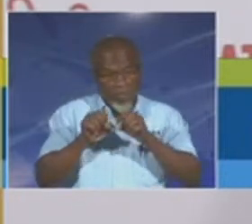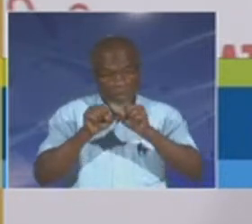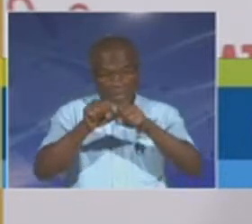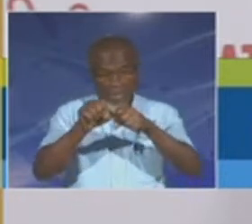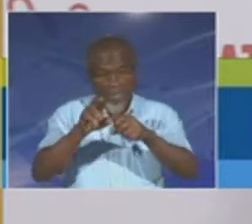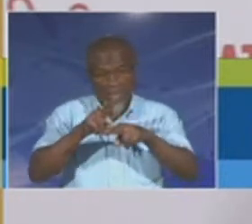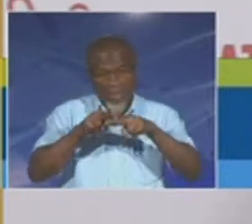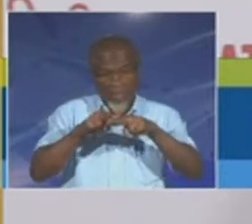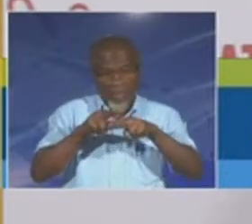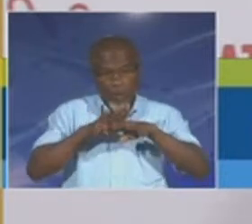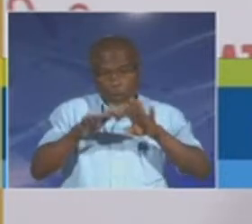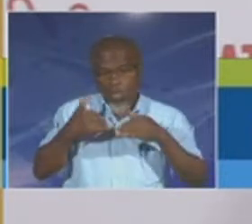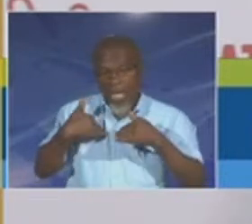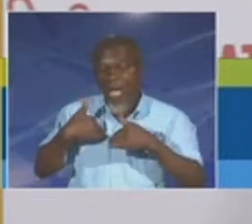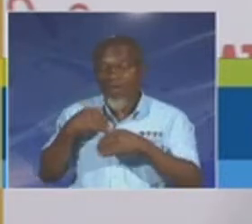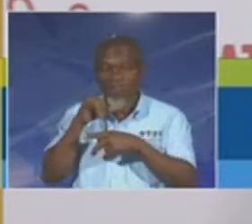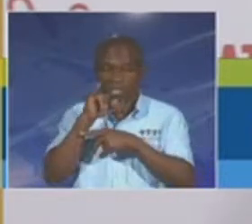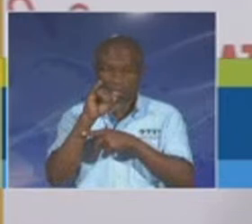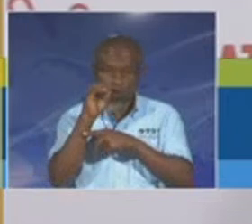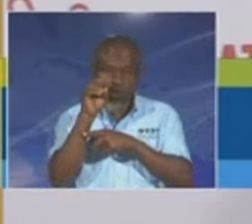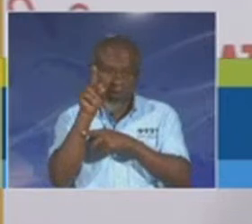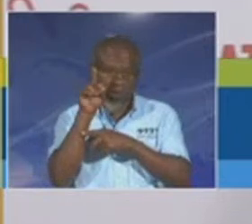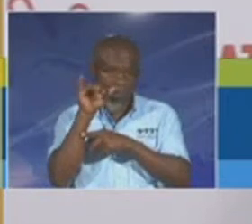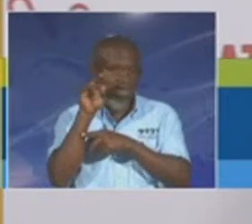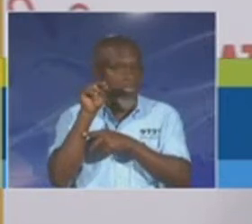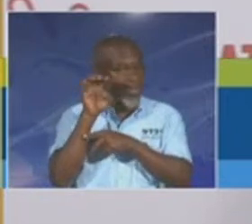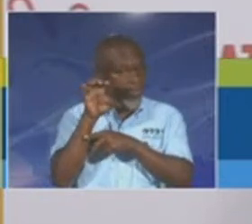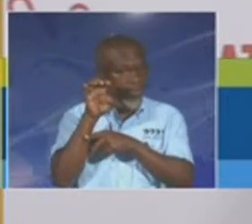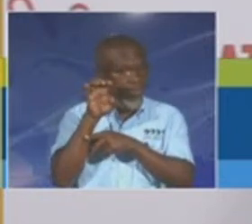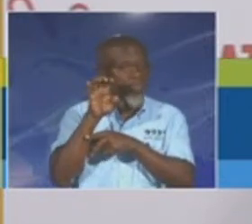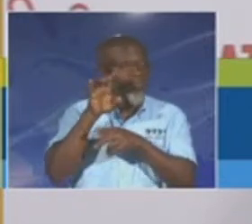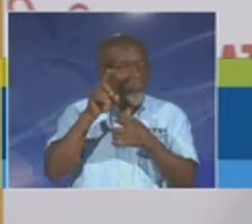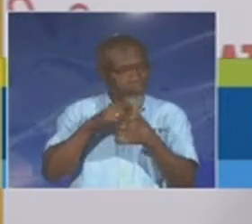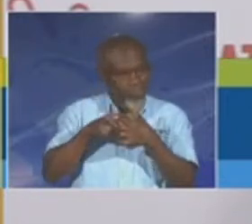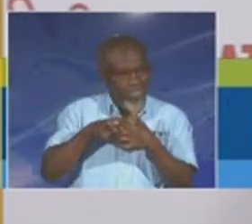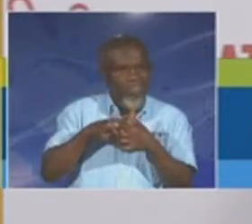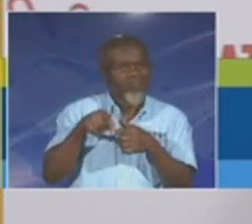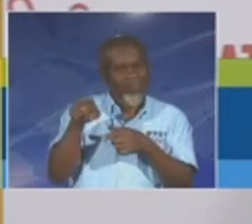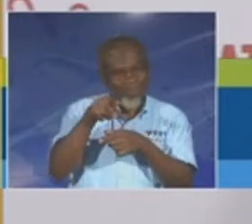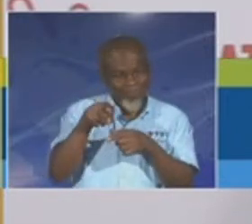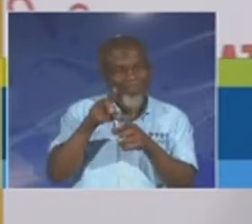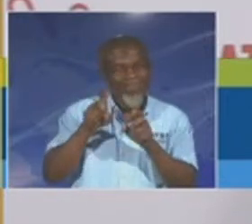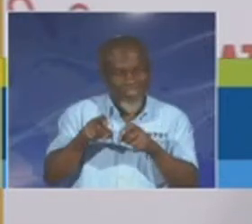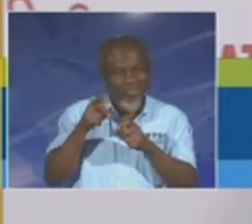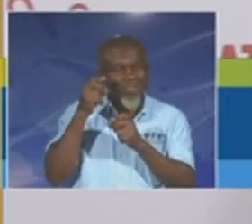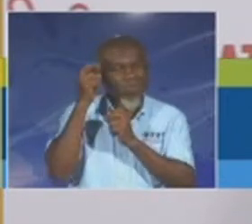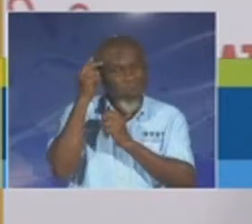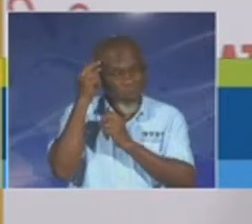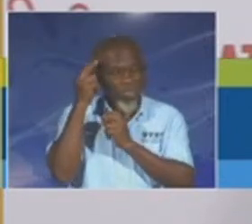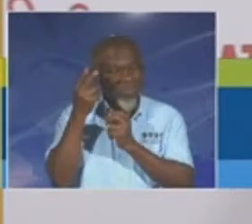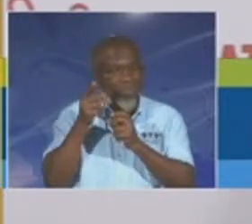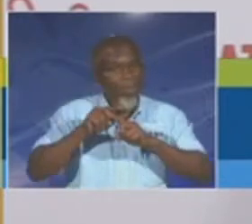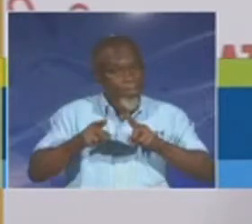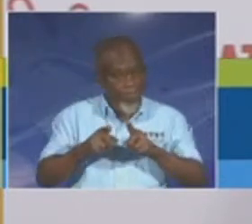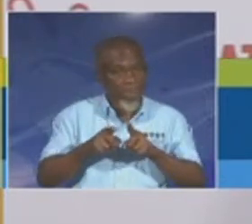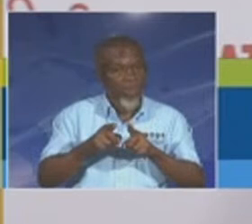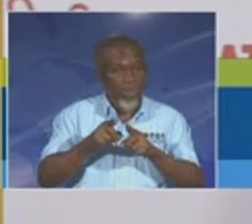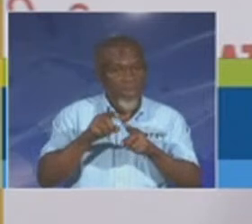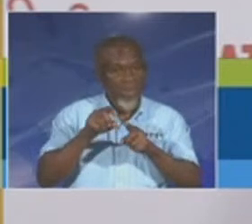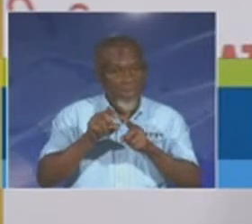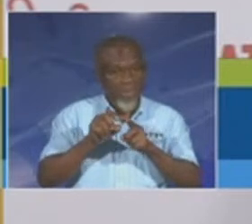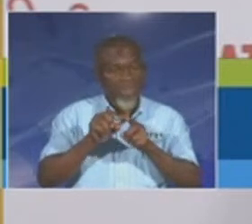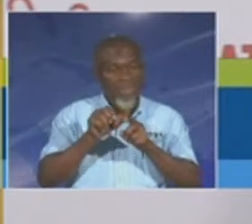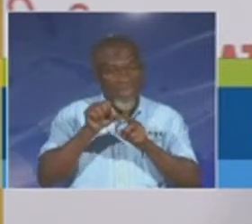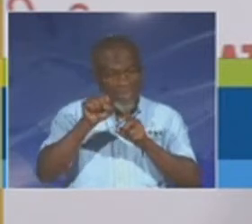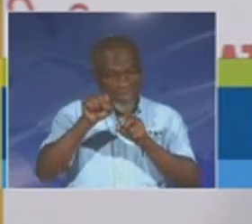whole next story in terms of the things to look out for with that. But that's the thing to keep in mind. Other than that, sea salt is actually a pretty good alternative to